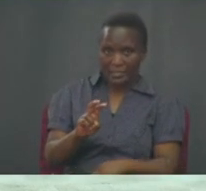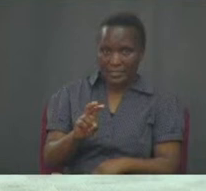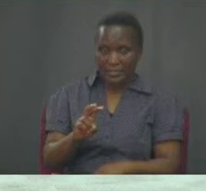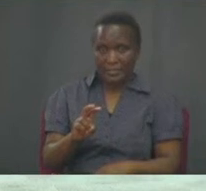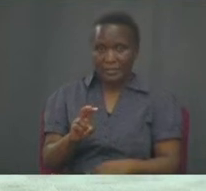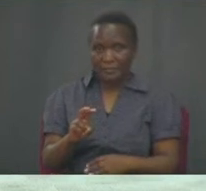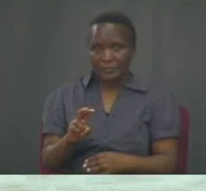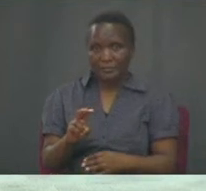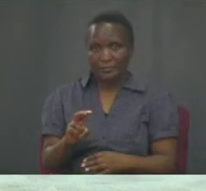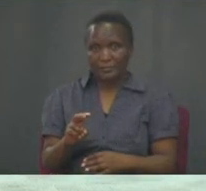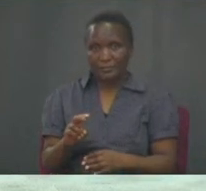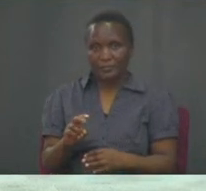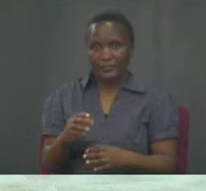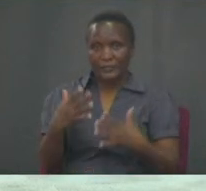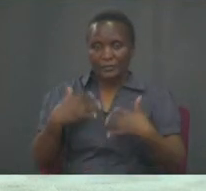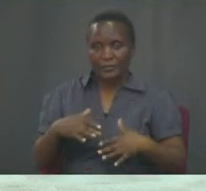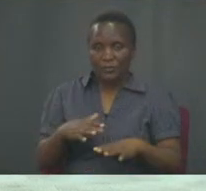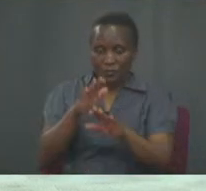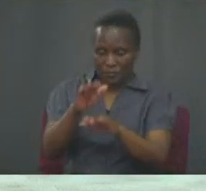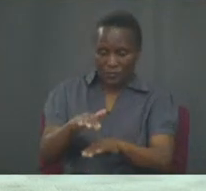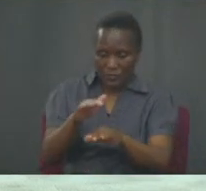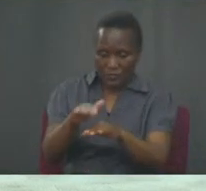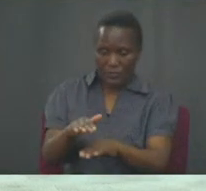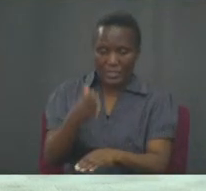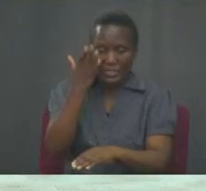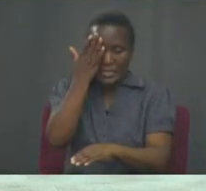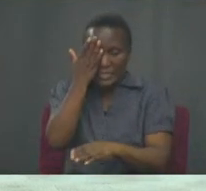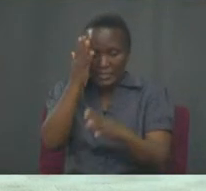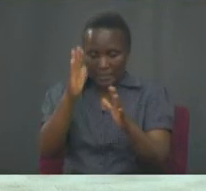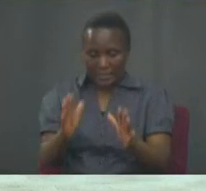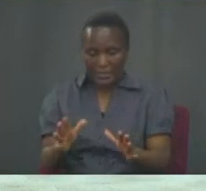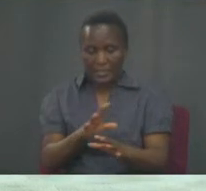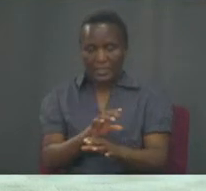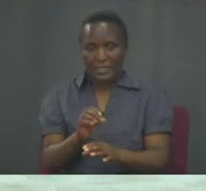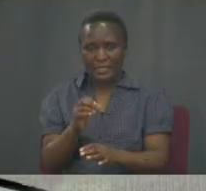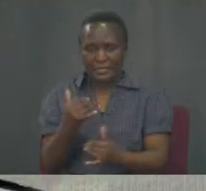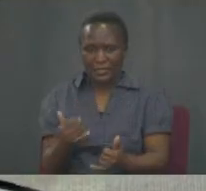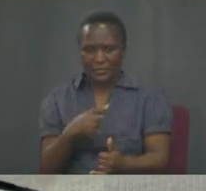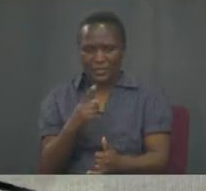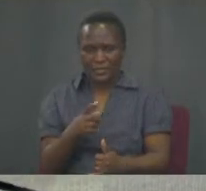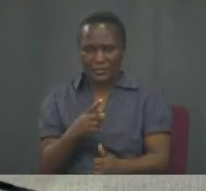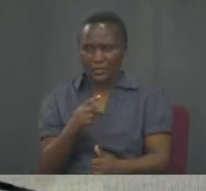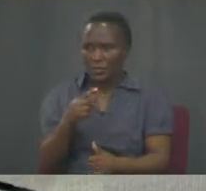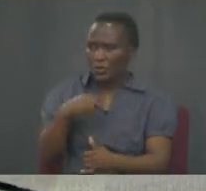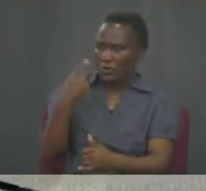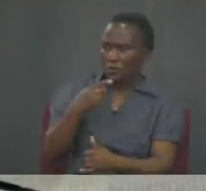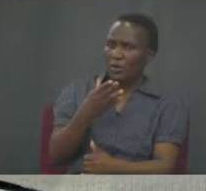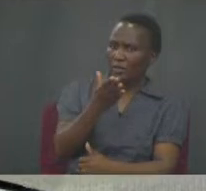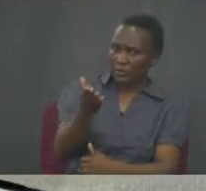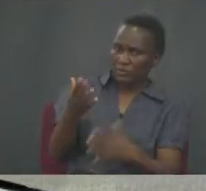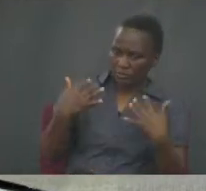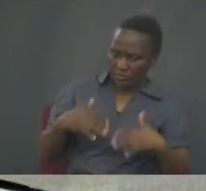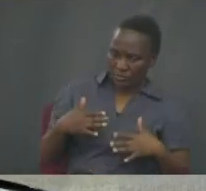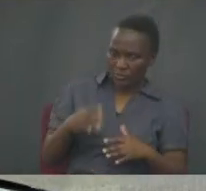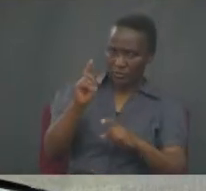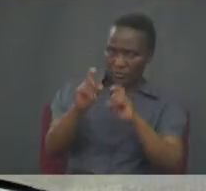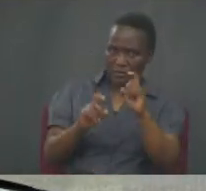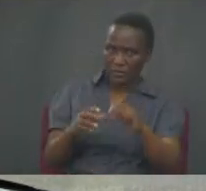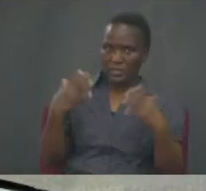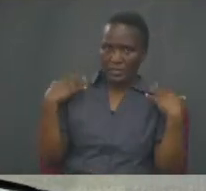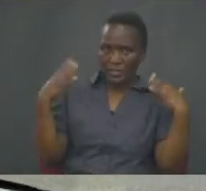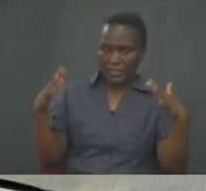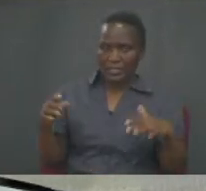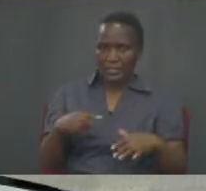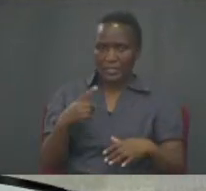children. And I picture him asking the angels to say, who are those? And the angels saying, we don't know them. And then God says, let's